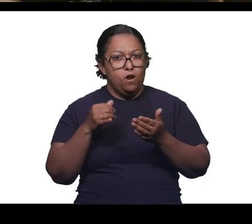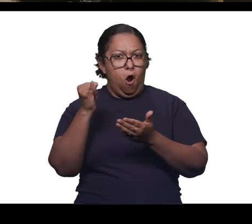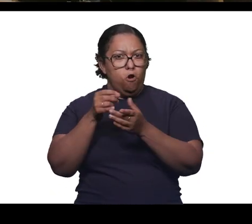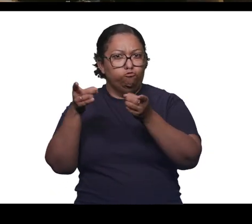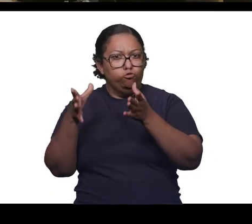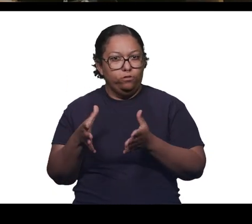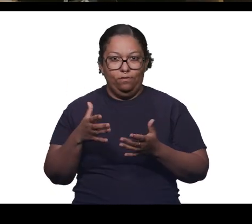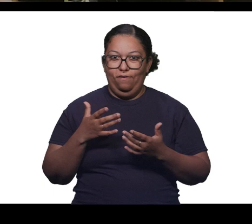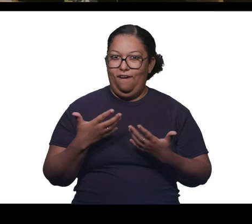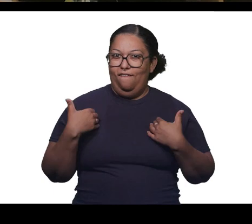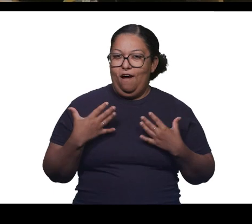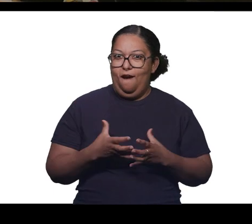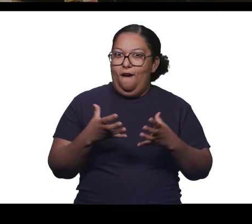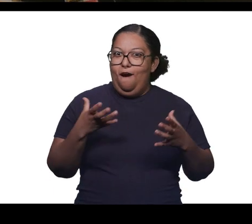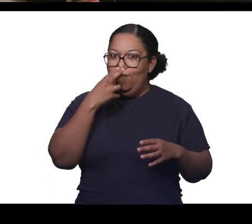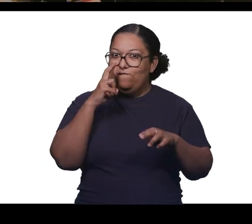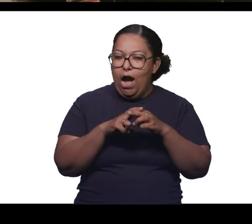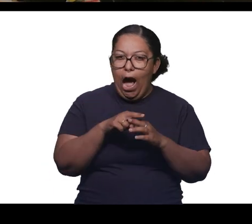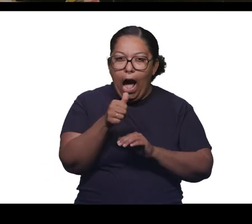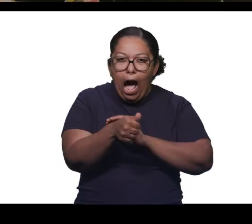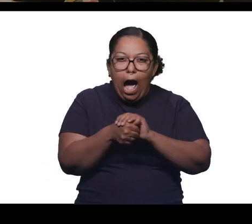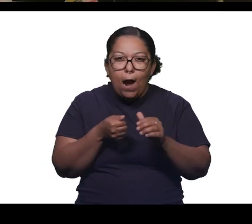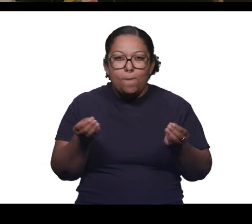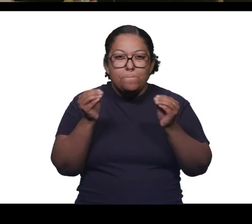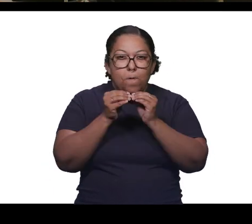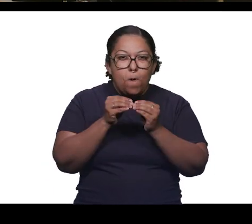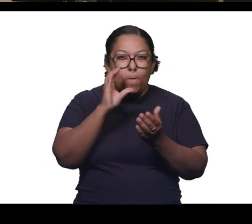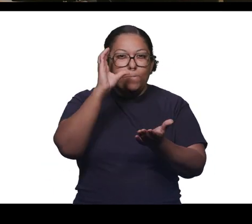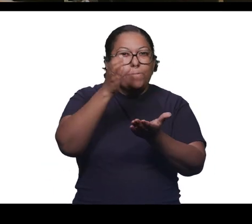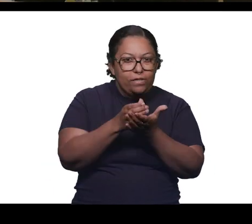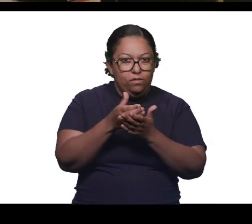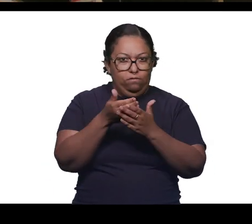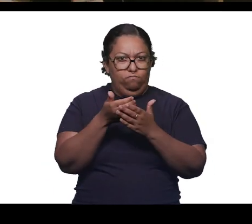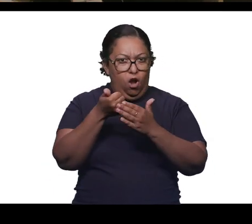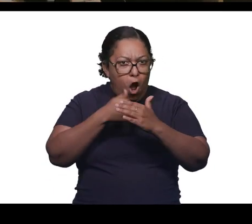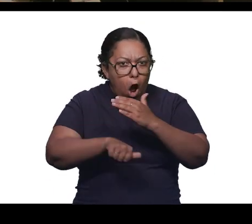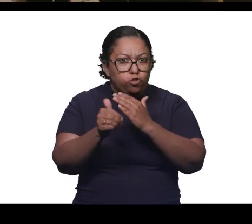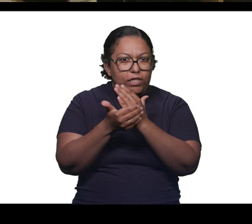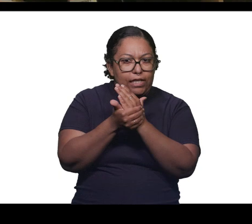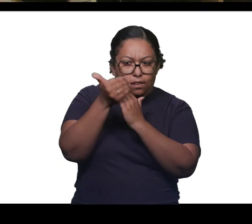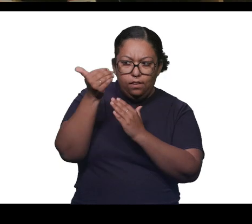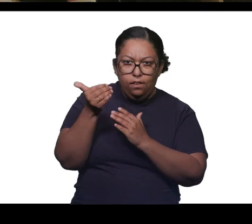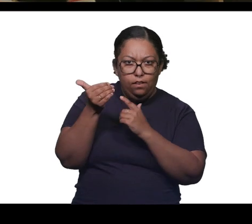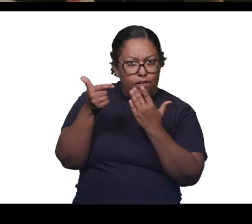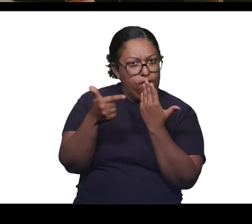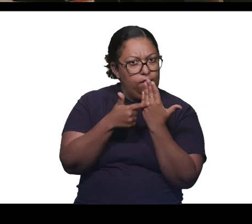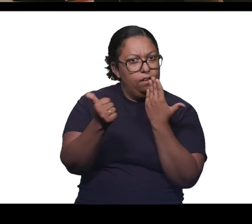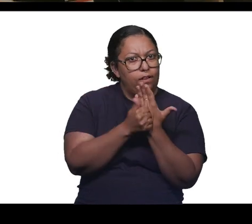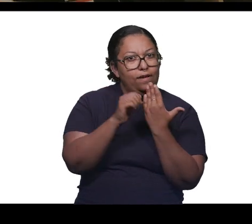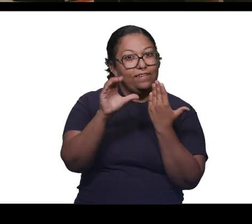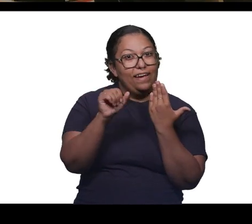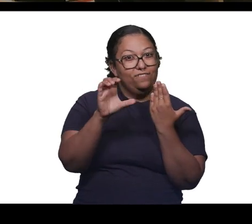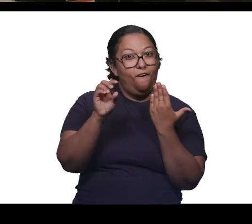hiding more pictures underneath the jacket on the case cover. Sometimes the illustration completely